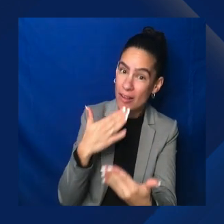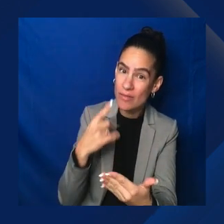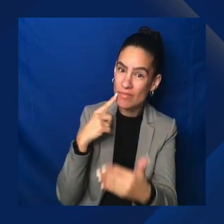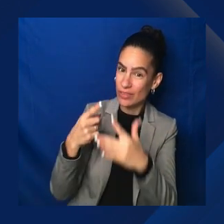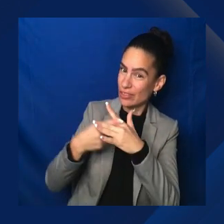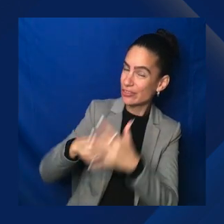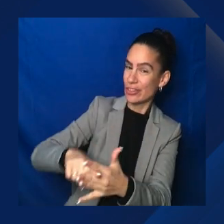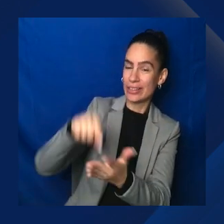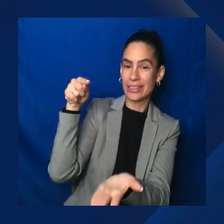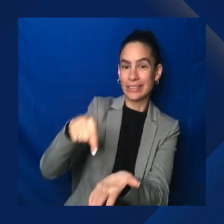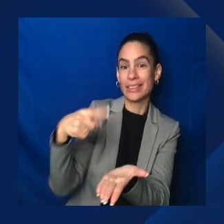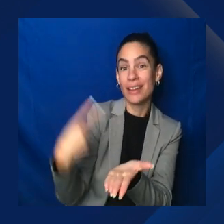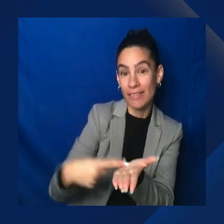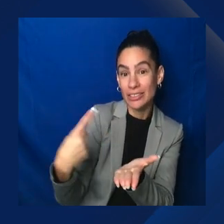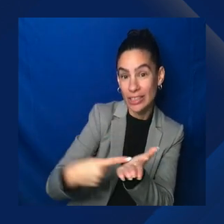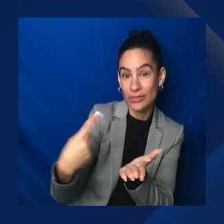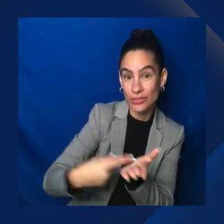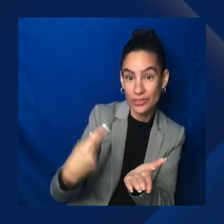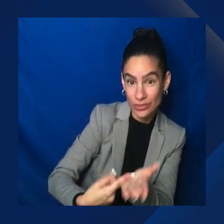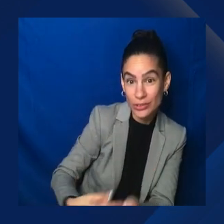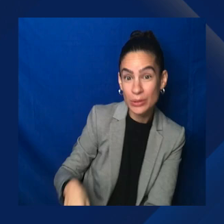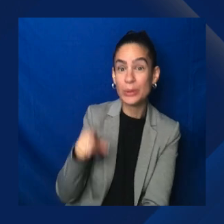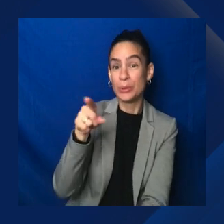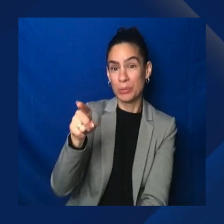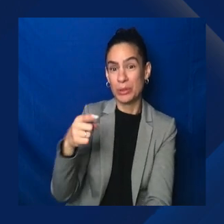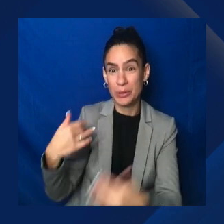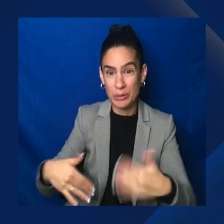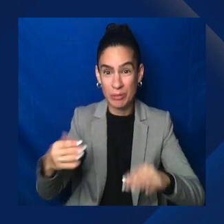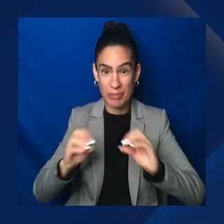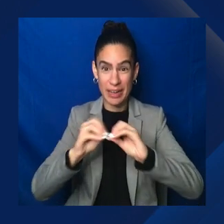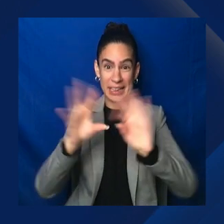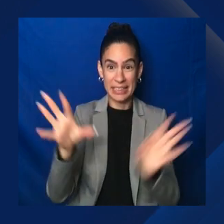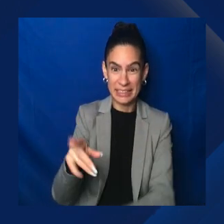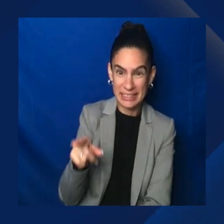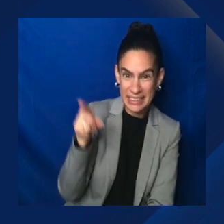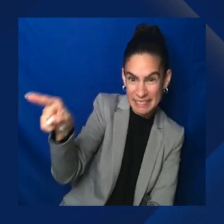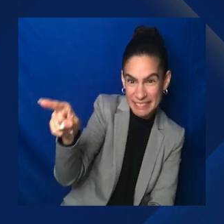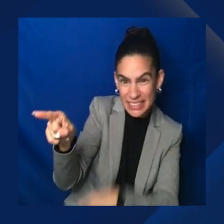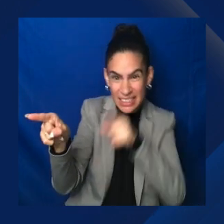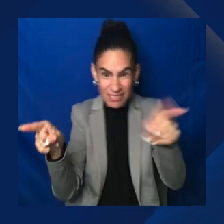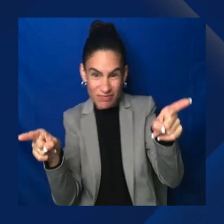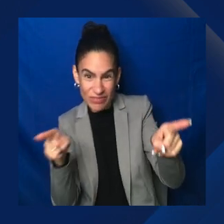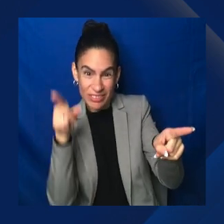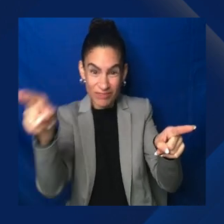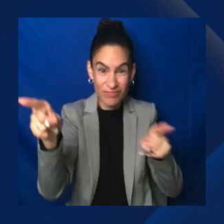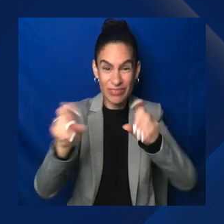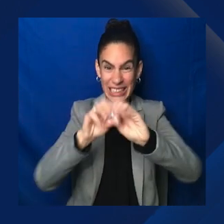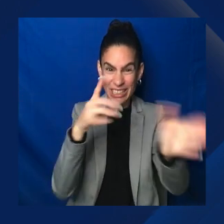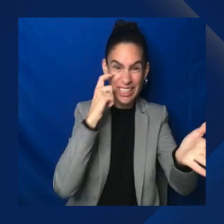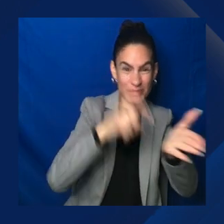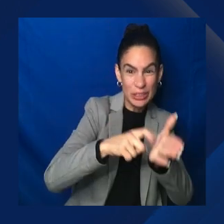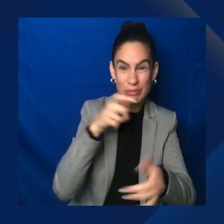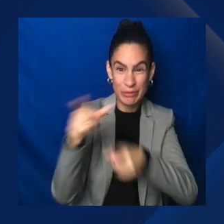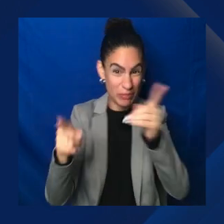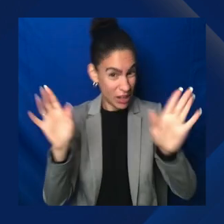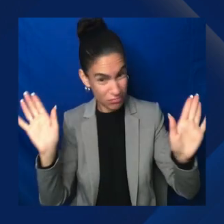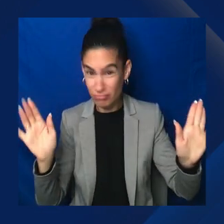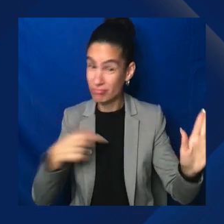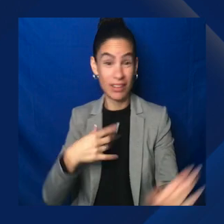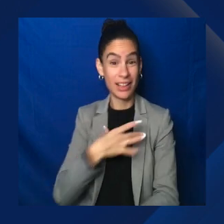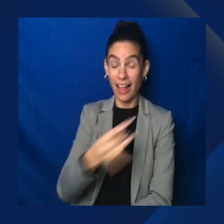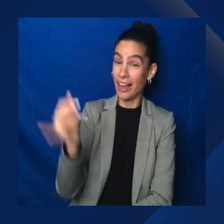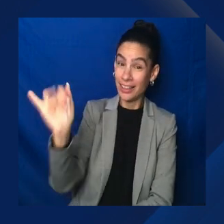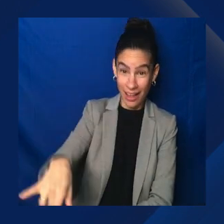too, which was very, very NFL like of you. Yeah, Let me wrap up, fellas. Look, the two of you have, in